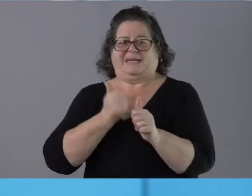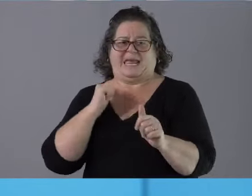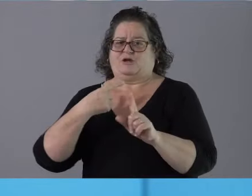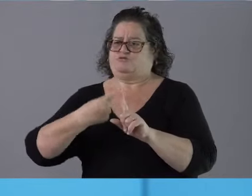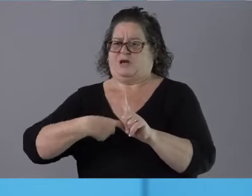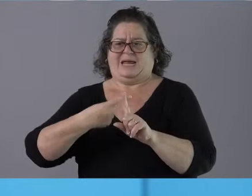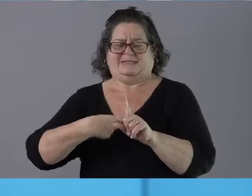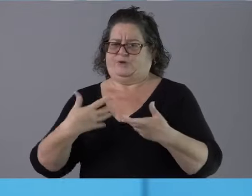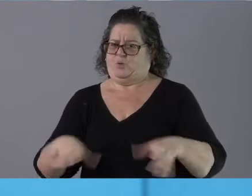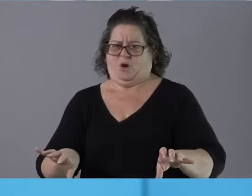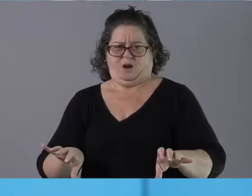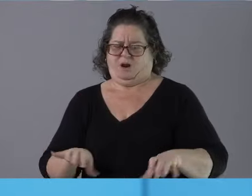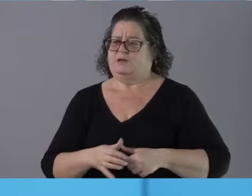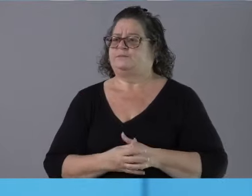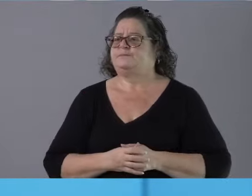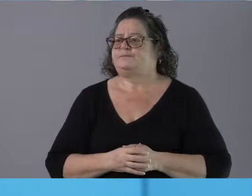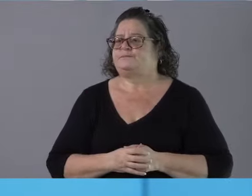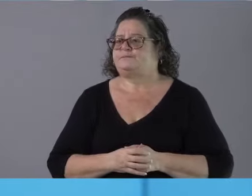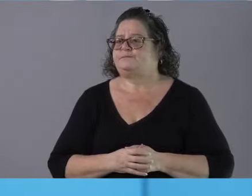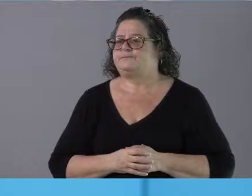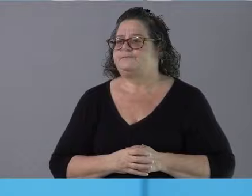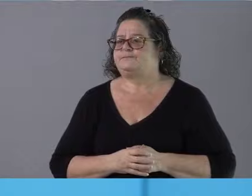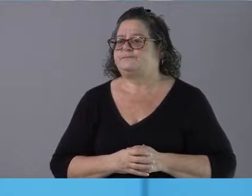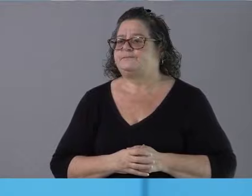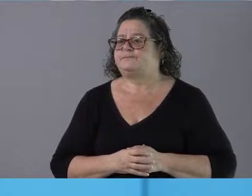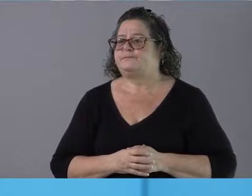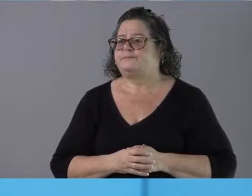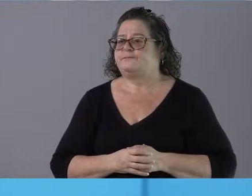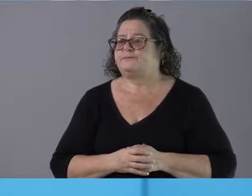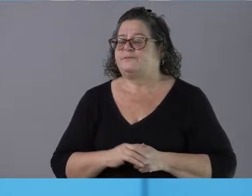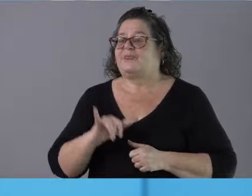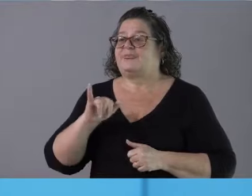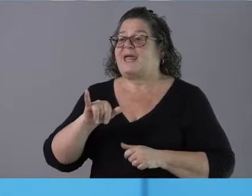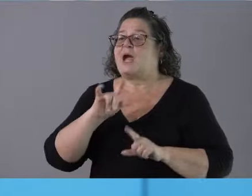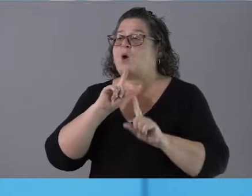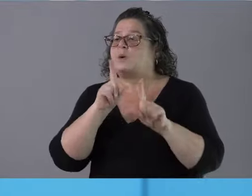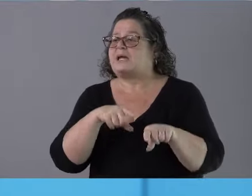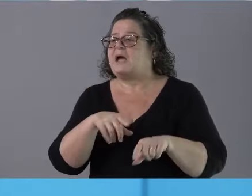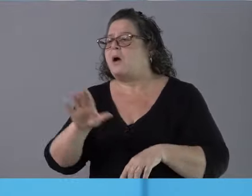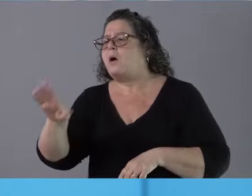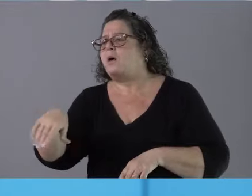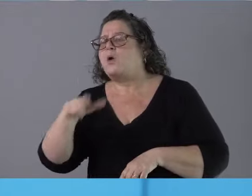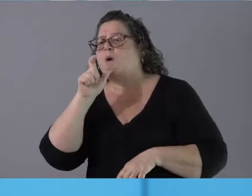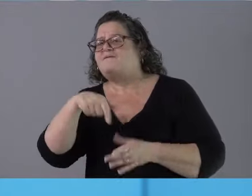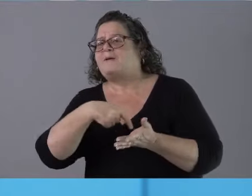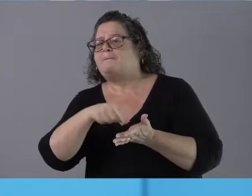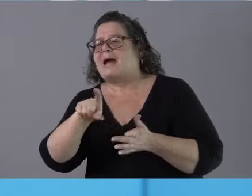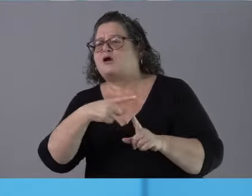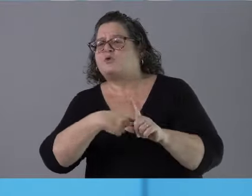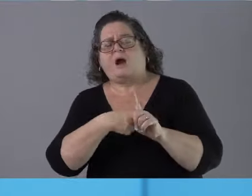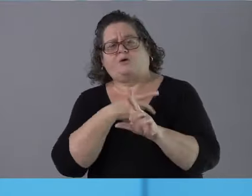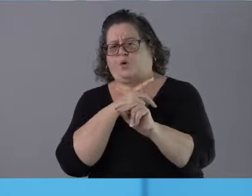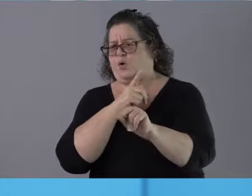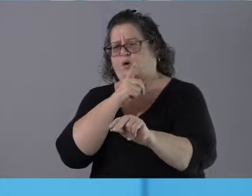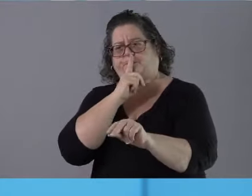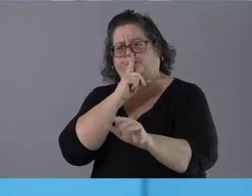the conviction order is not there so that they don't pay their rent, it's so that they don't lose a place to live. It's so